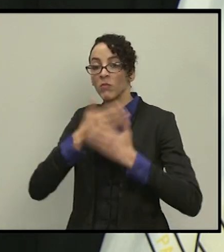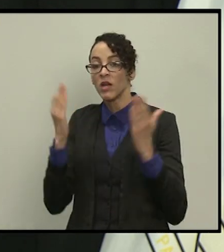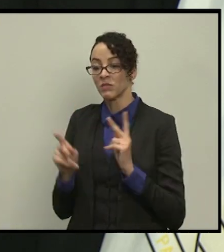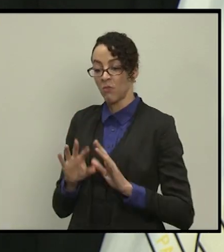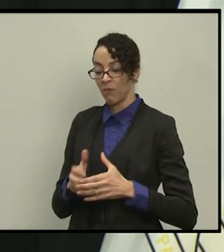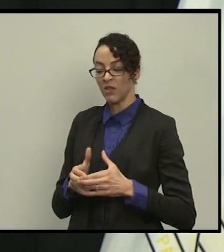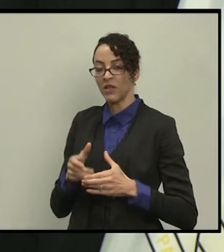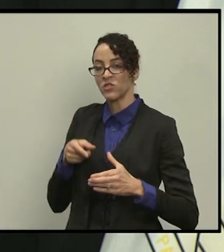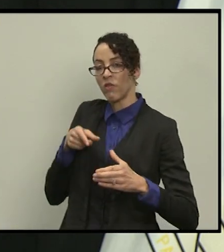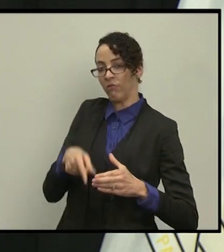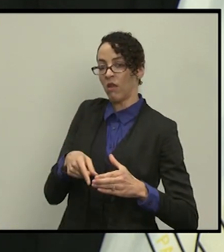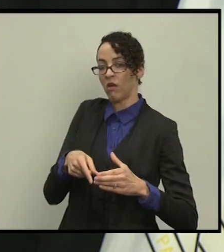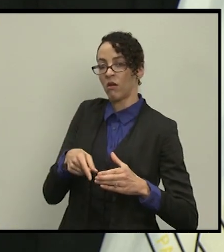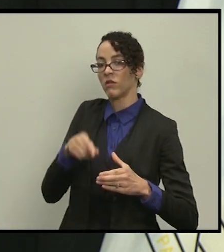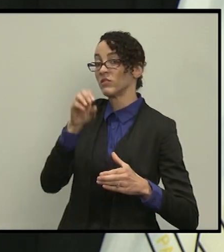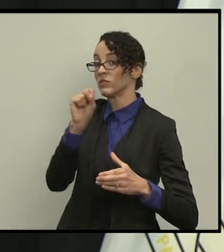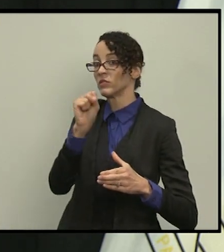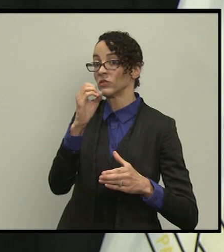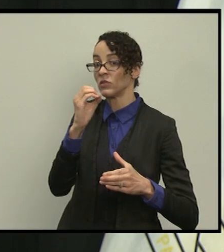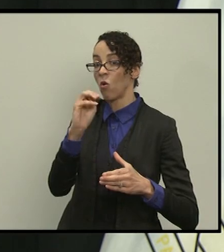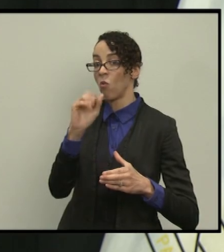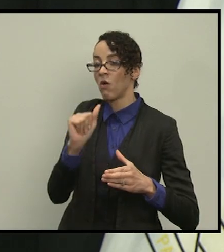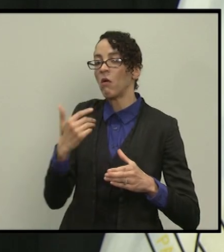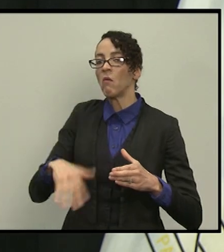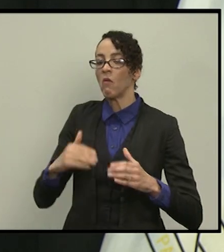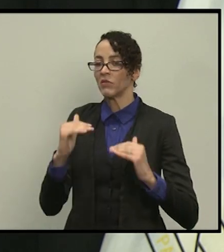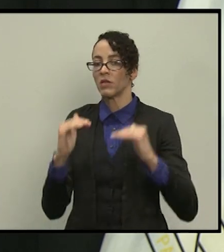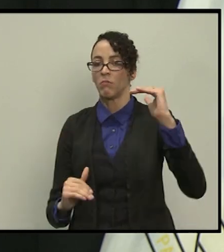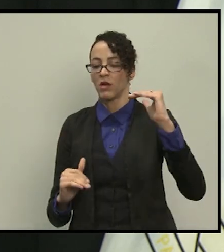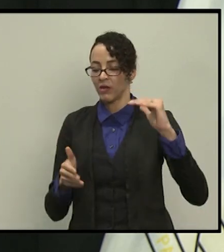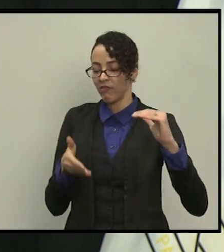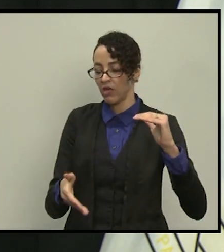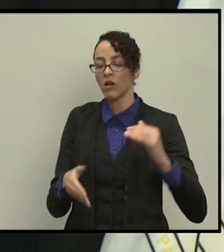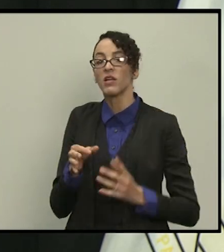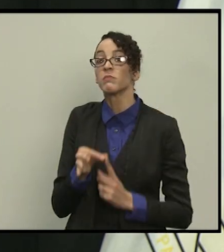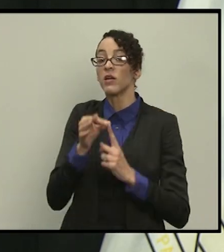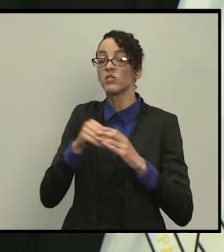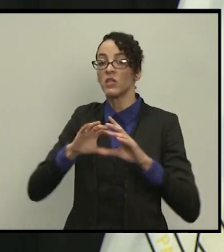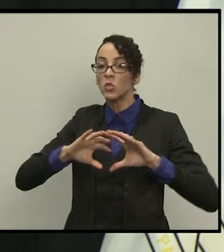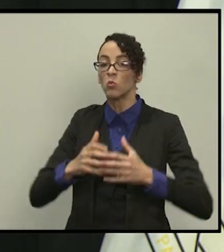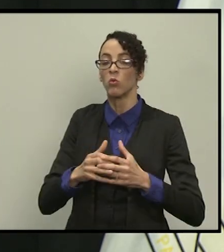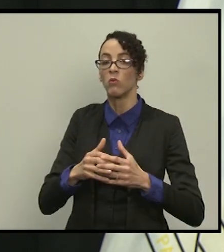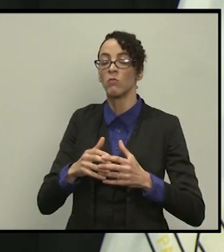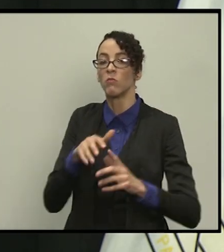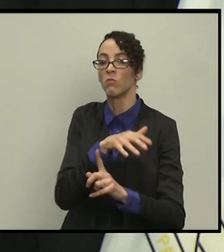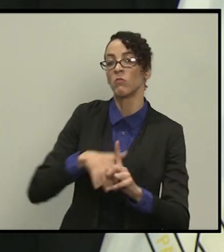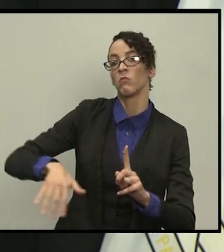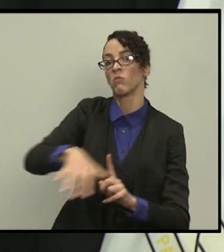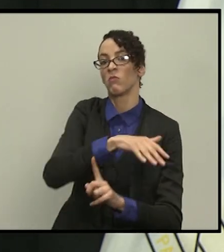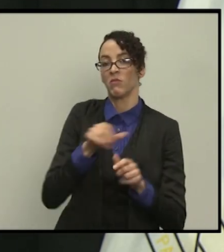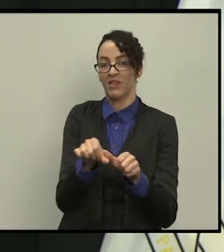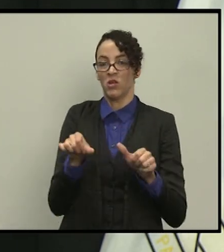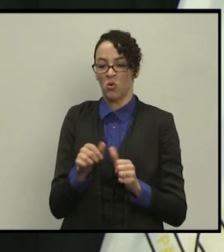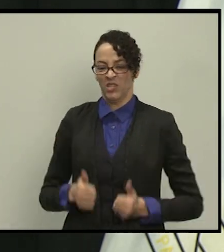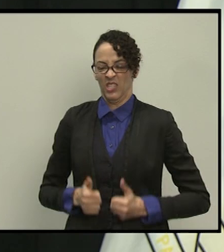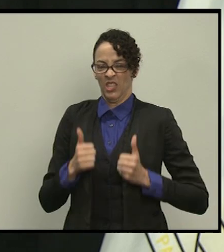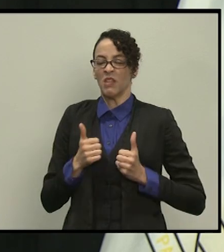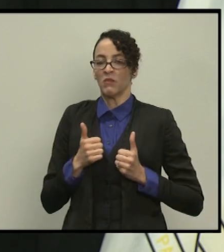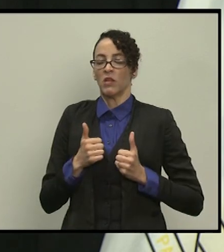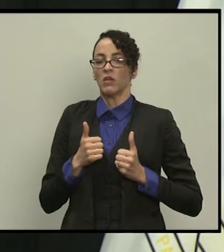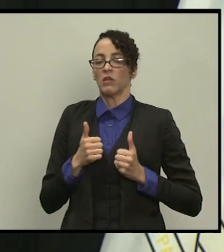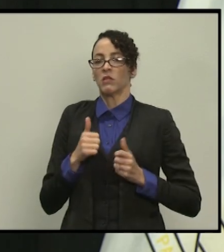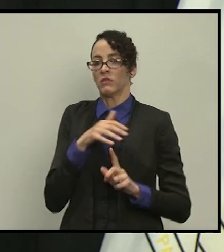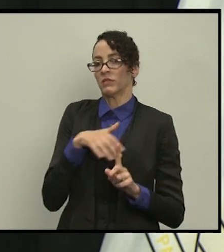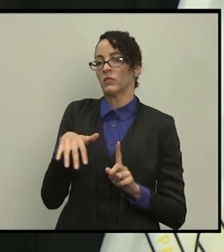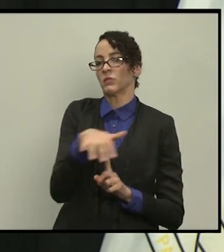located, and there are some real disparities there, especially in congregate living settings. I want to be